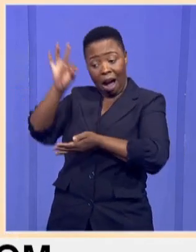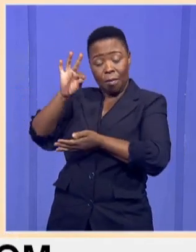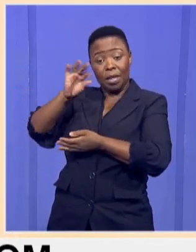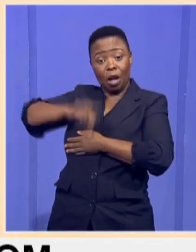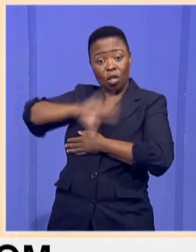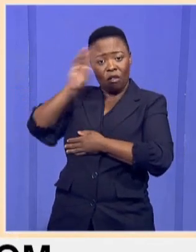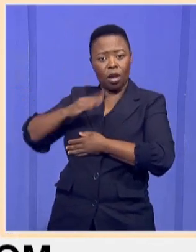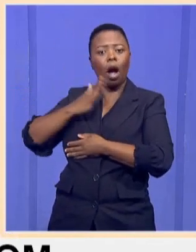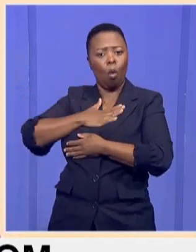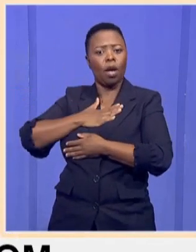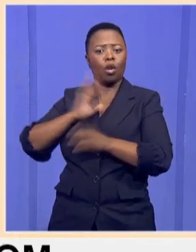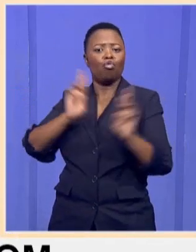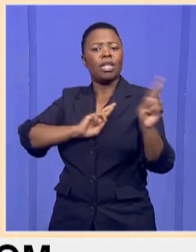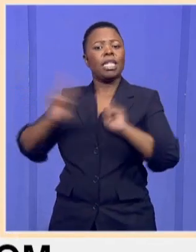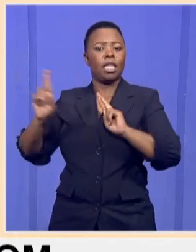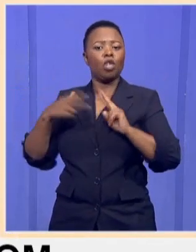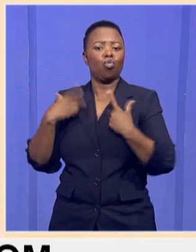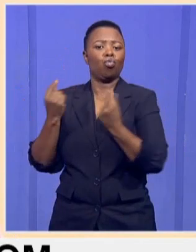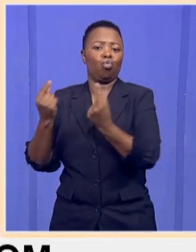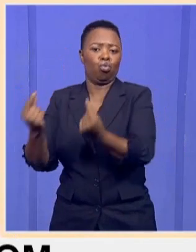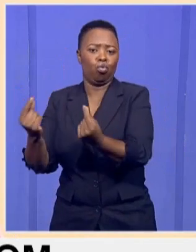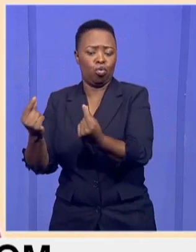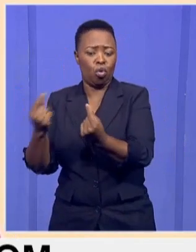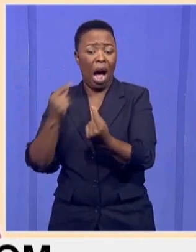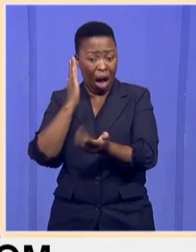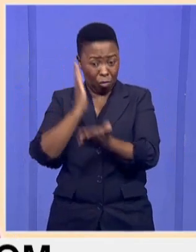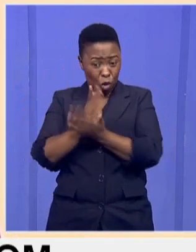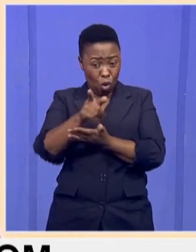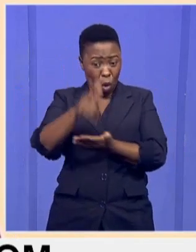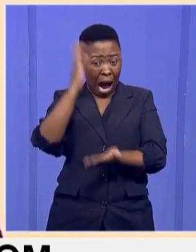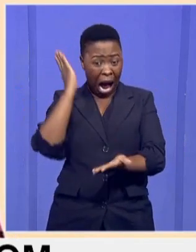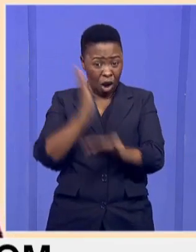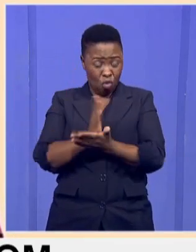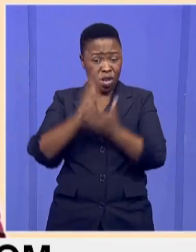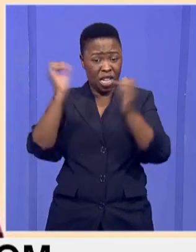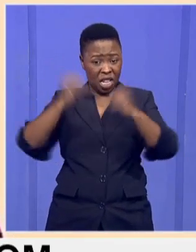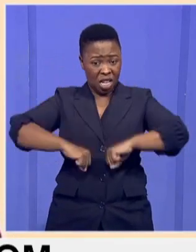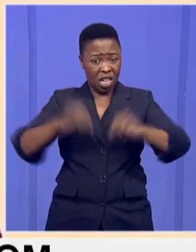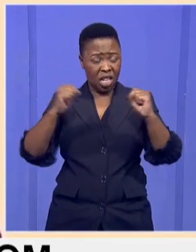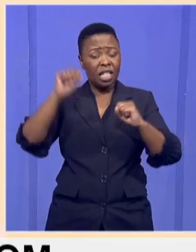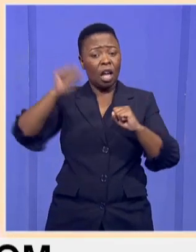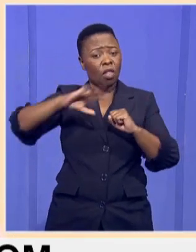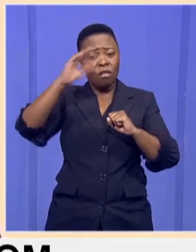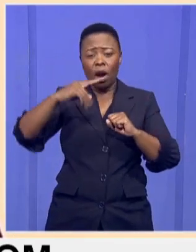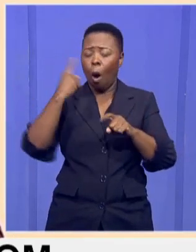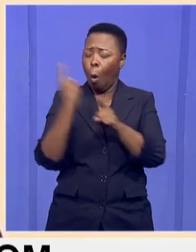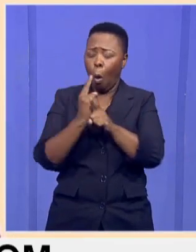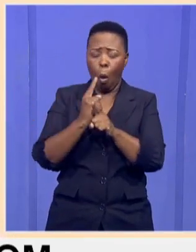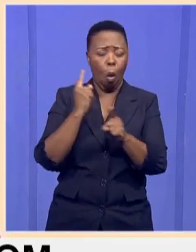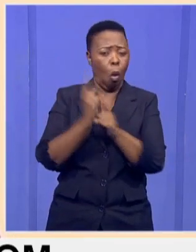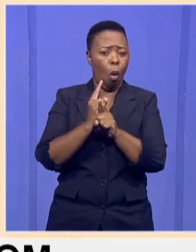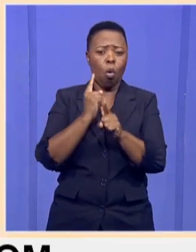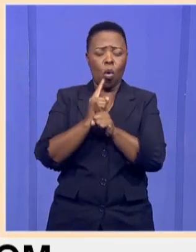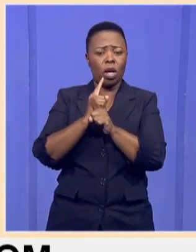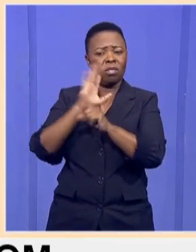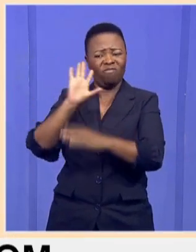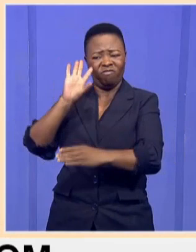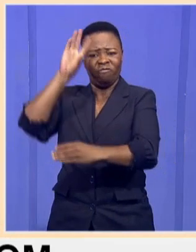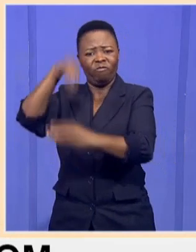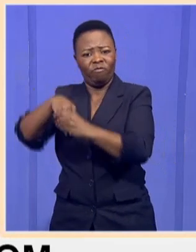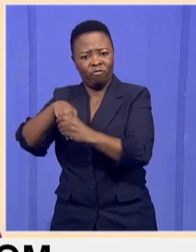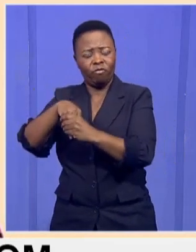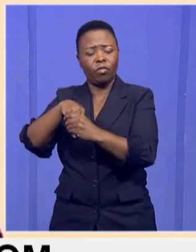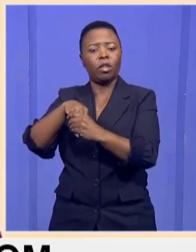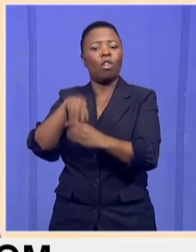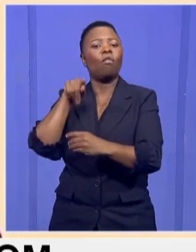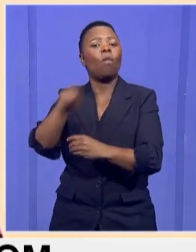to do so. And I'm sure you will agree that South Africa must always play a role of supporting other